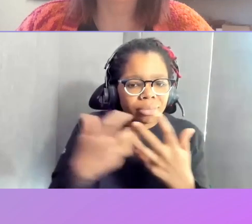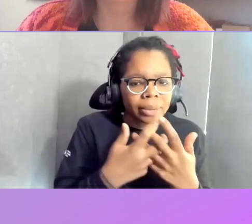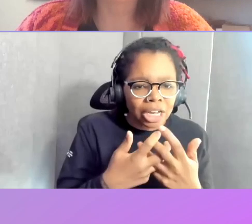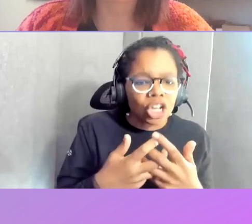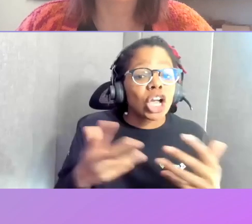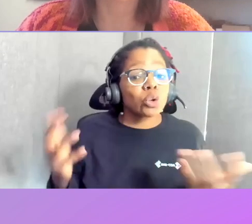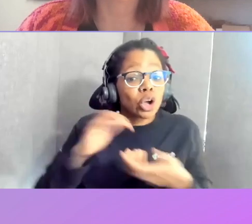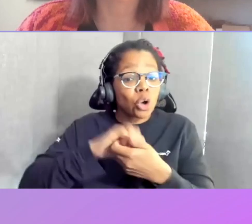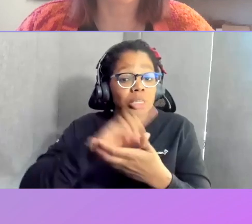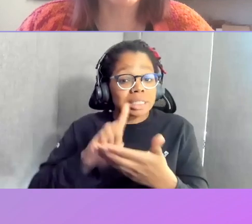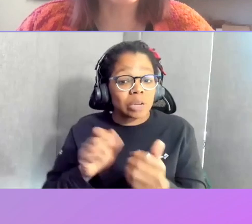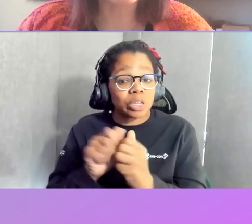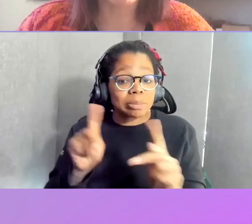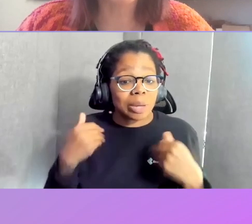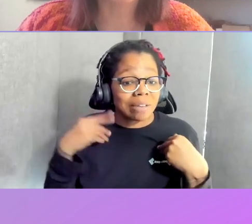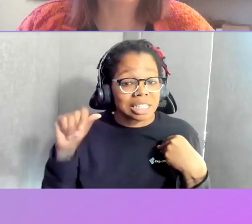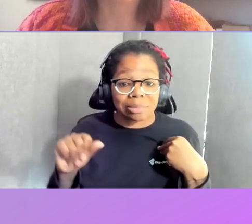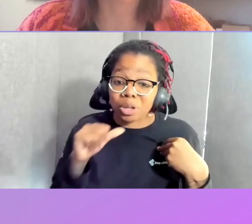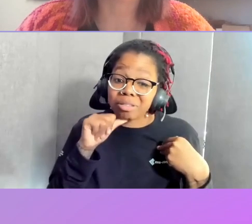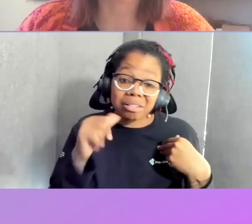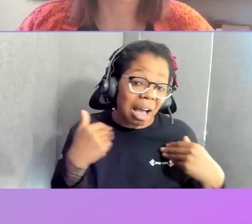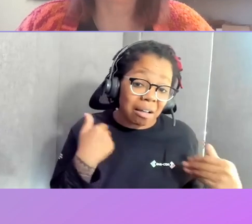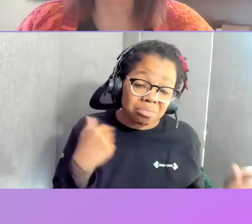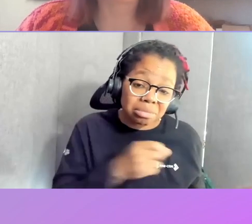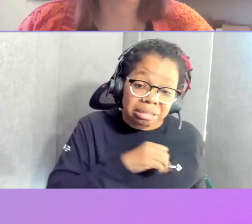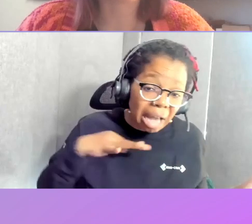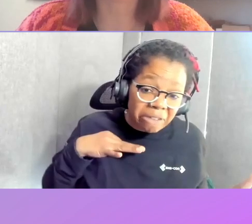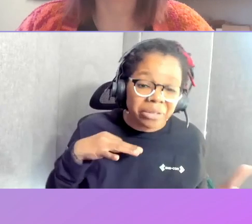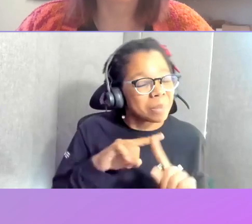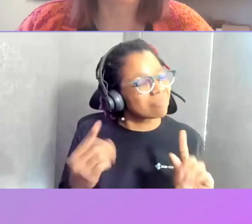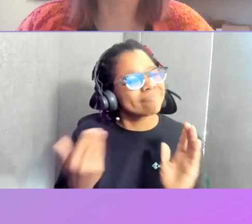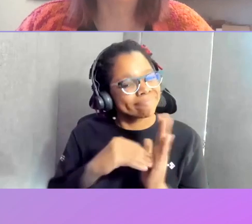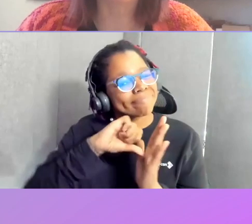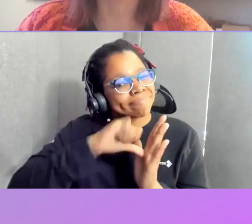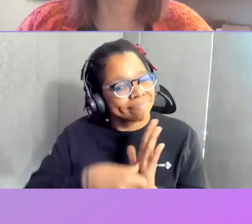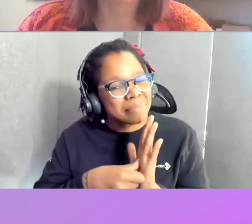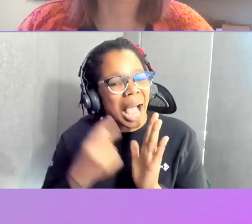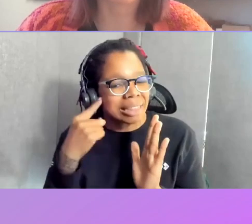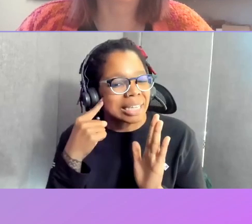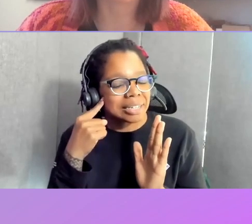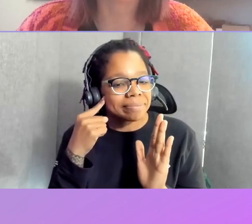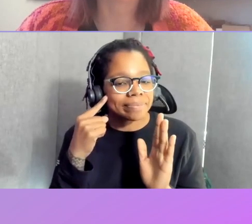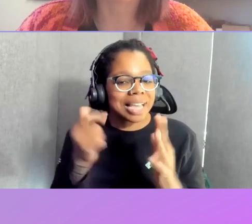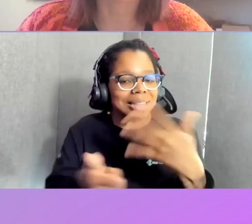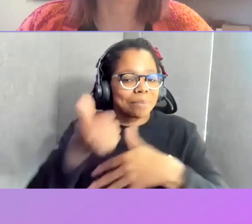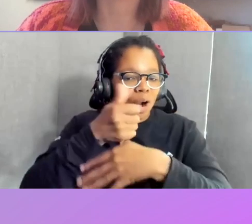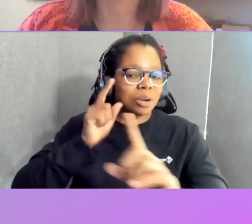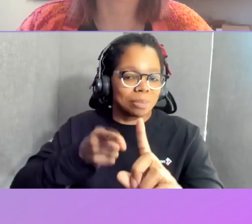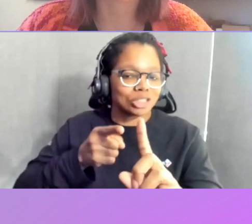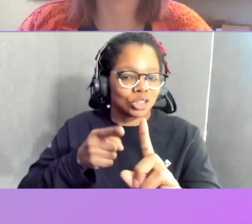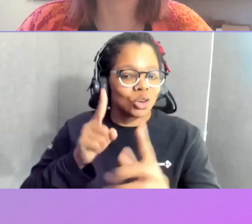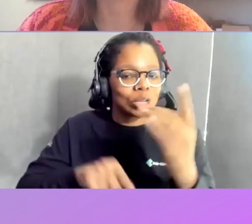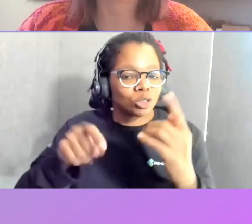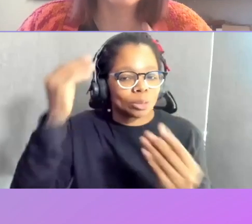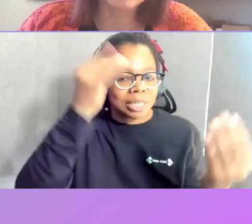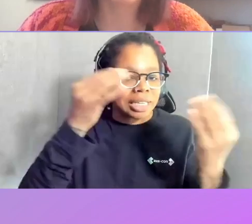people with disabilities where they're not on staff. But I think that that really is the primary mission of what you should think